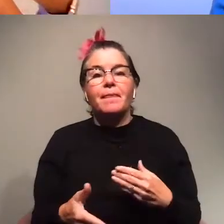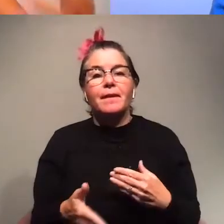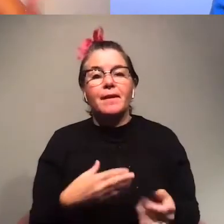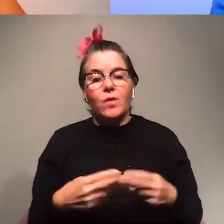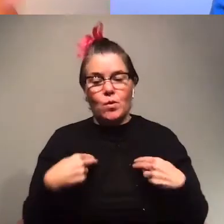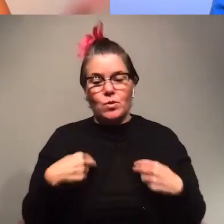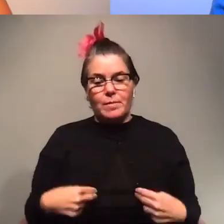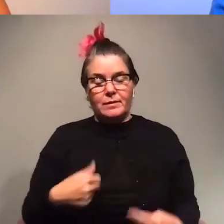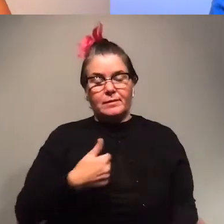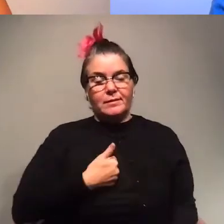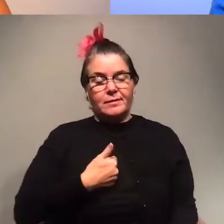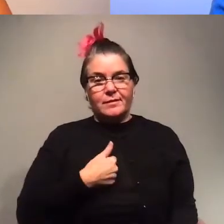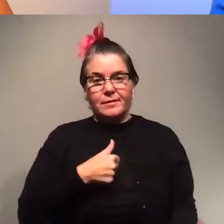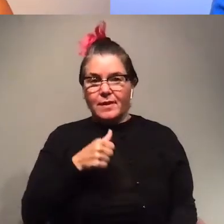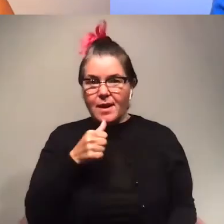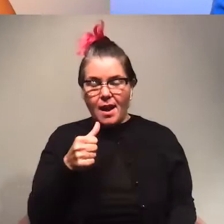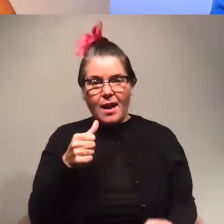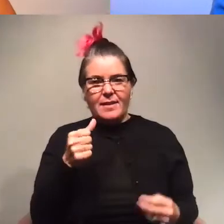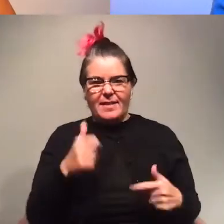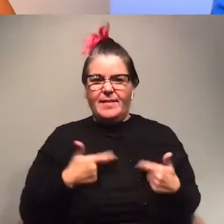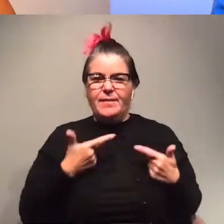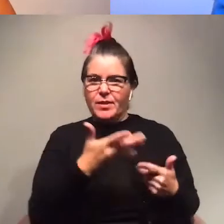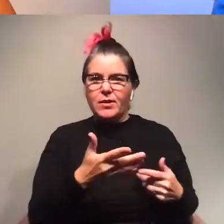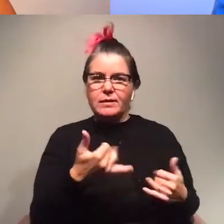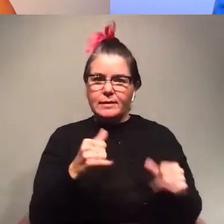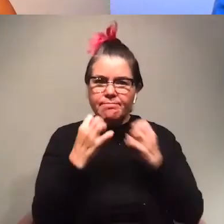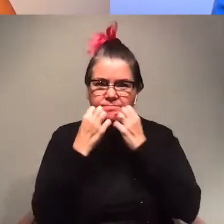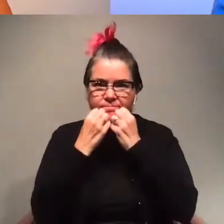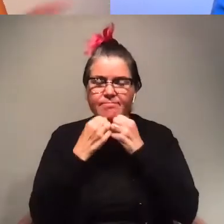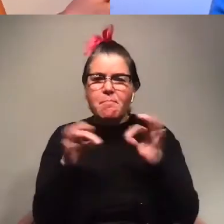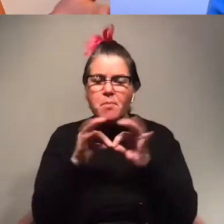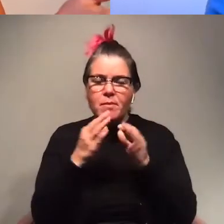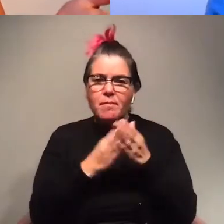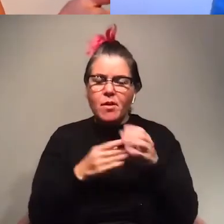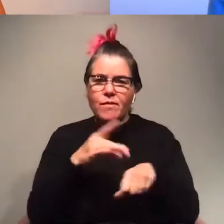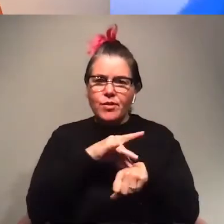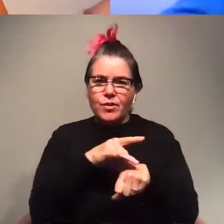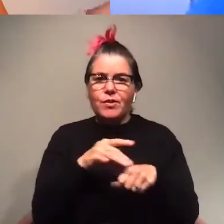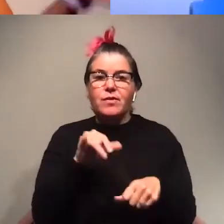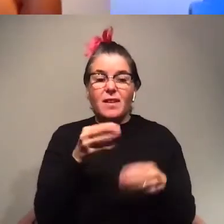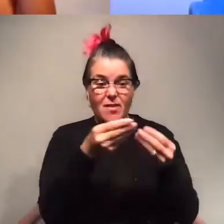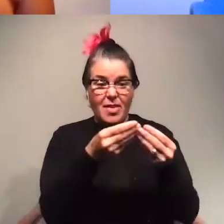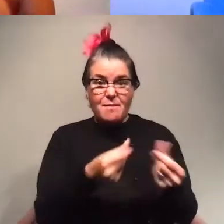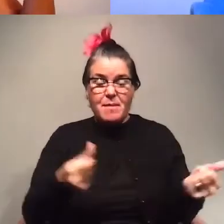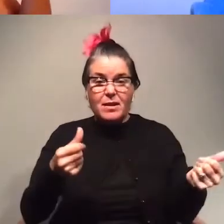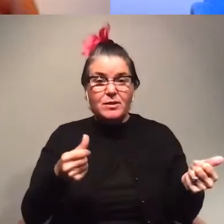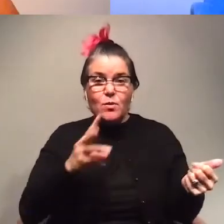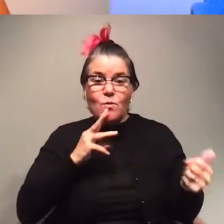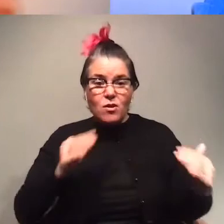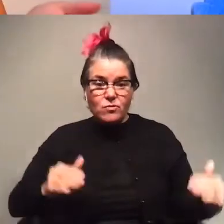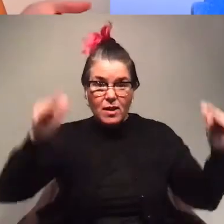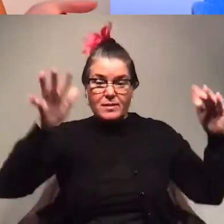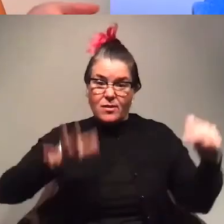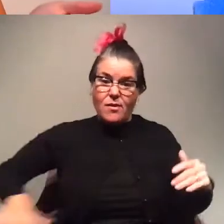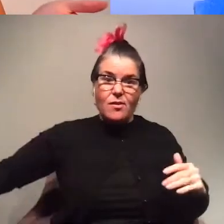are not, concentrated there. It's still like a precious part of our earth. And like, if that starts melting, water's rising everywhere. Like